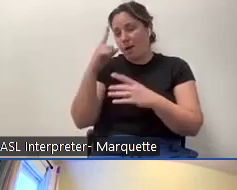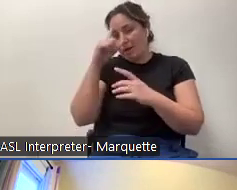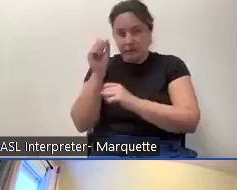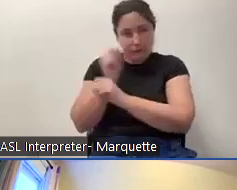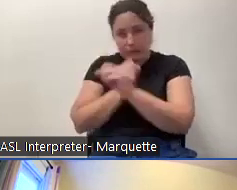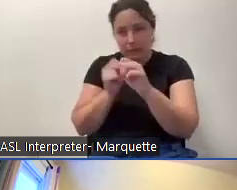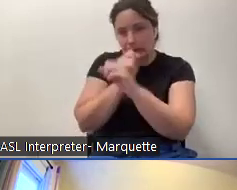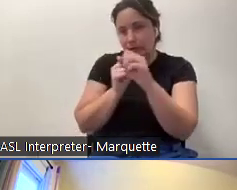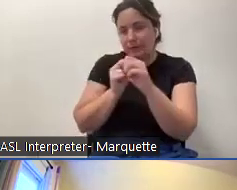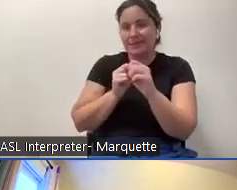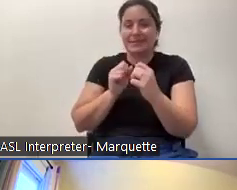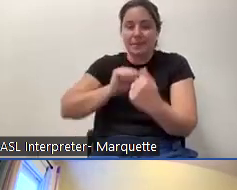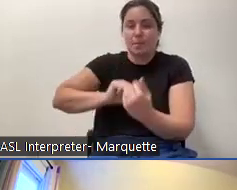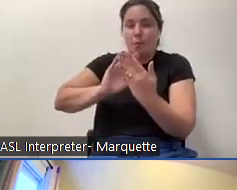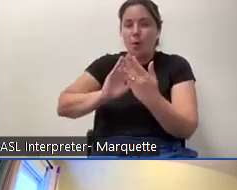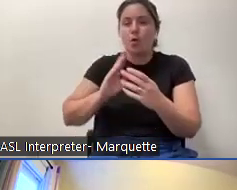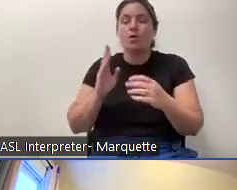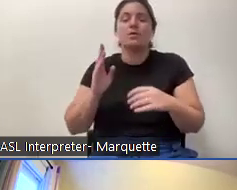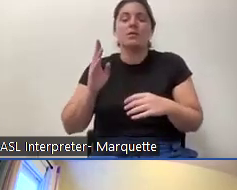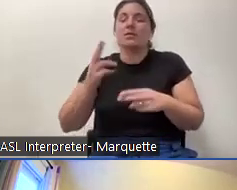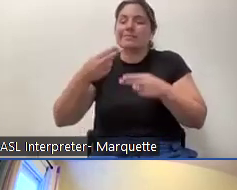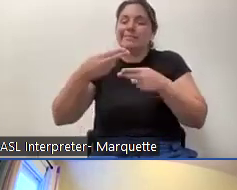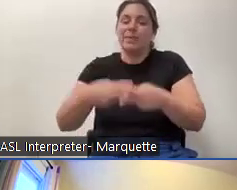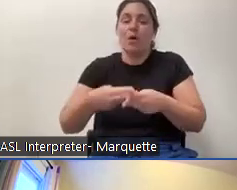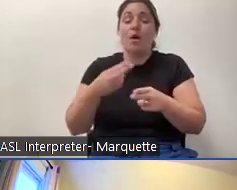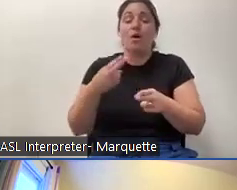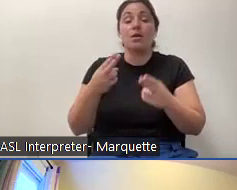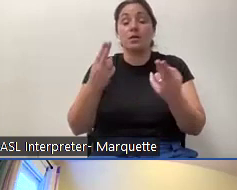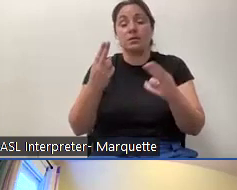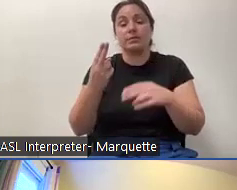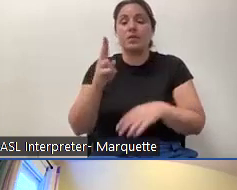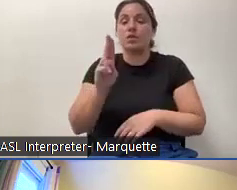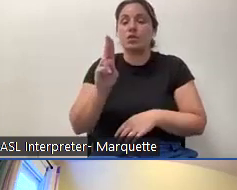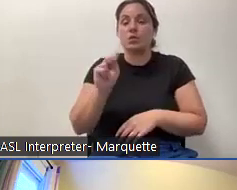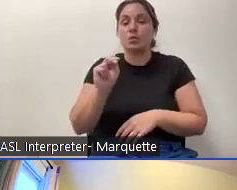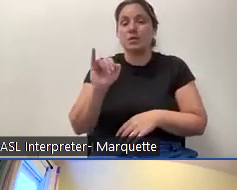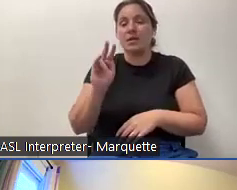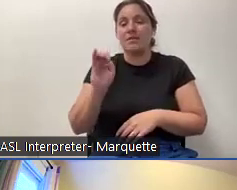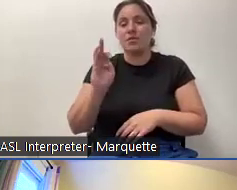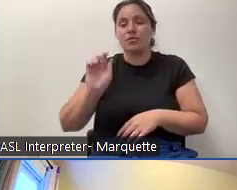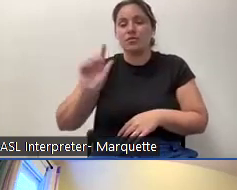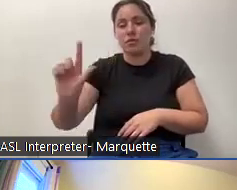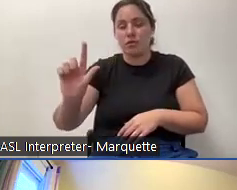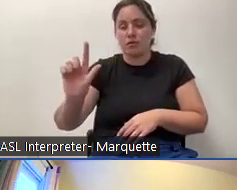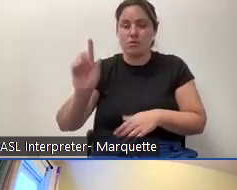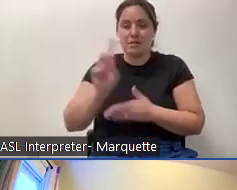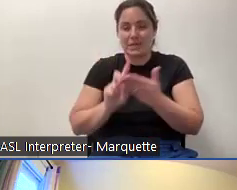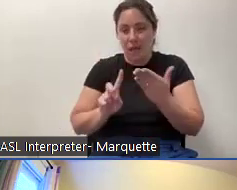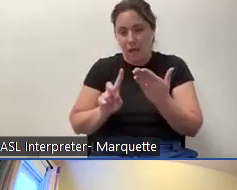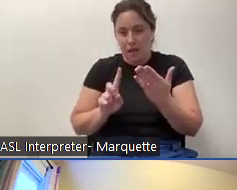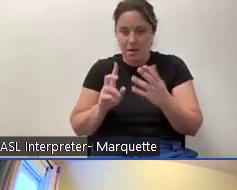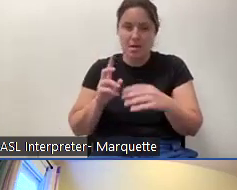called universal design. And universal design really is focused on an